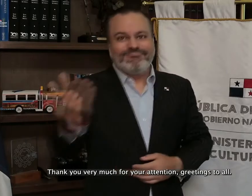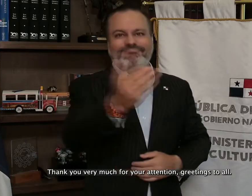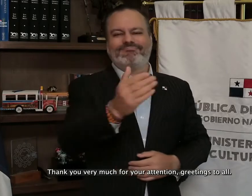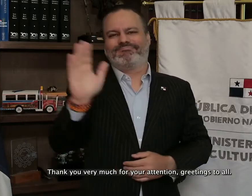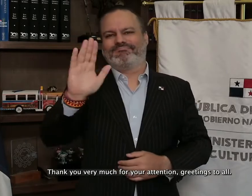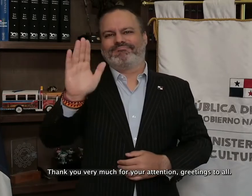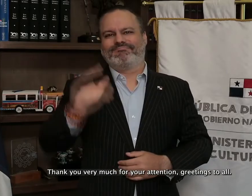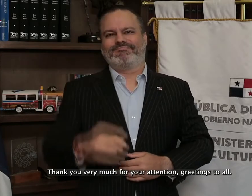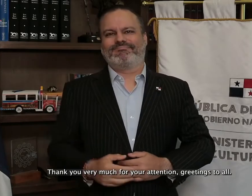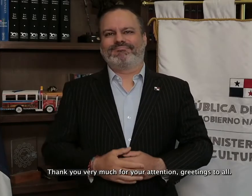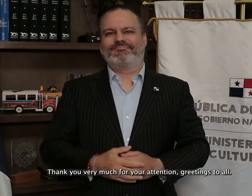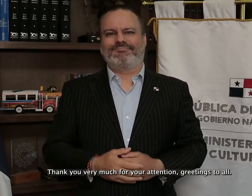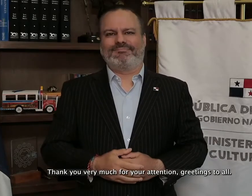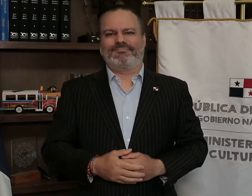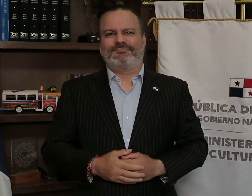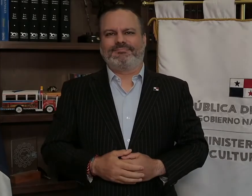a todos.